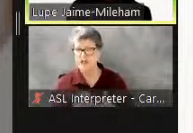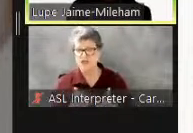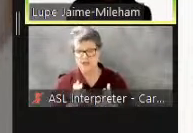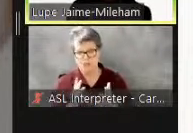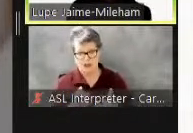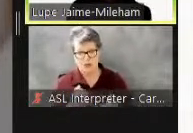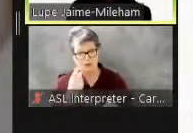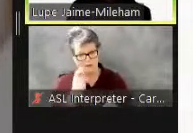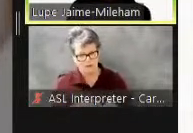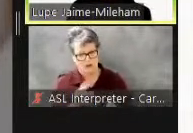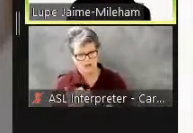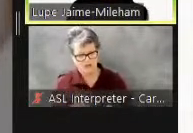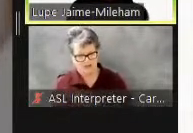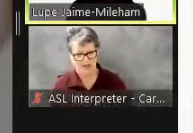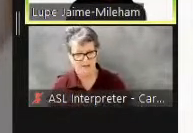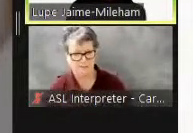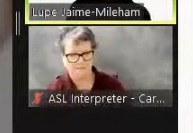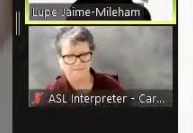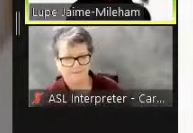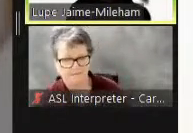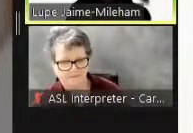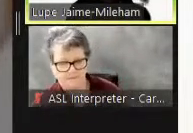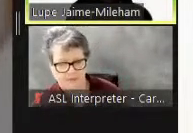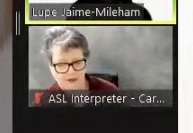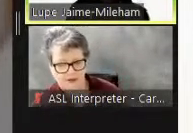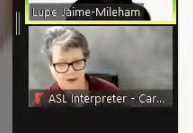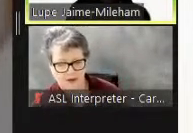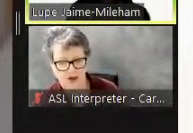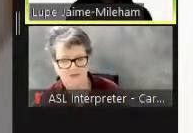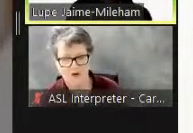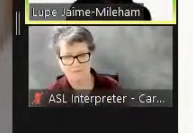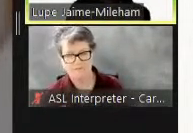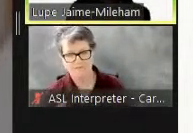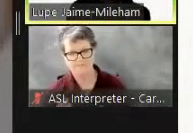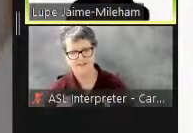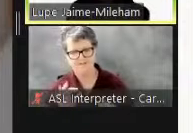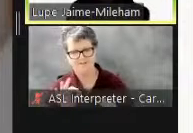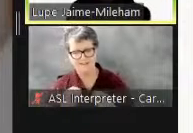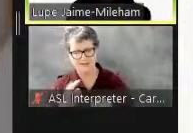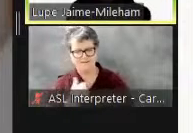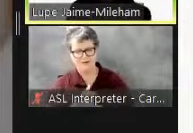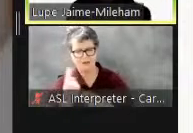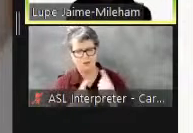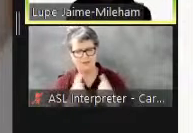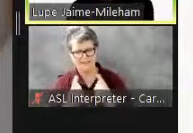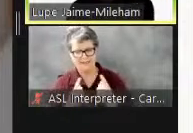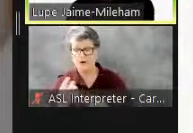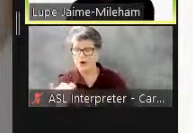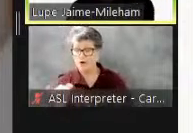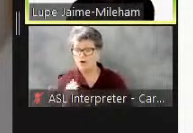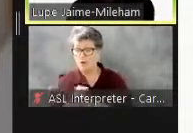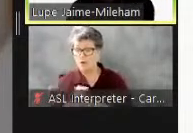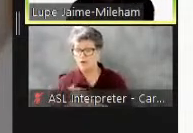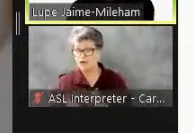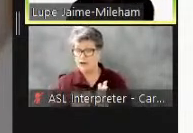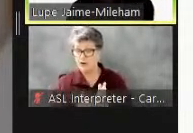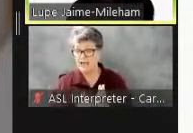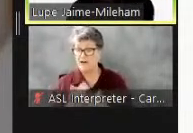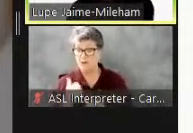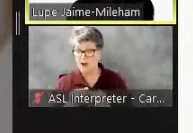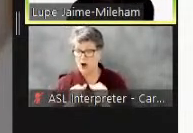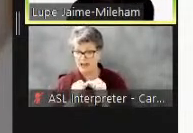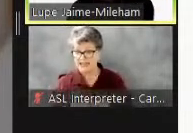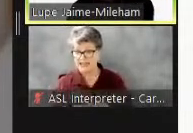that as some feedback for us to consider. I also want to share again that we are continuing